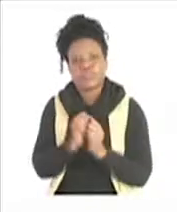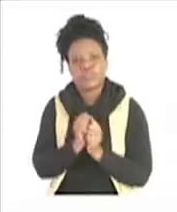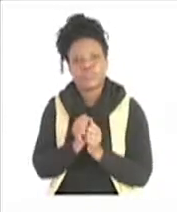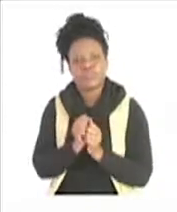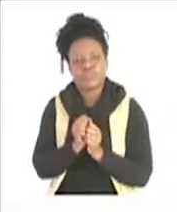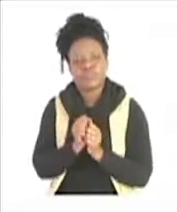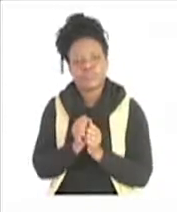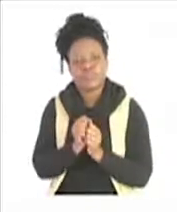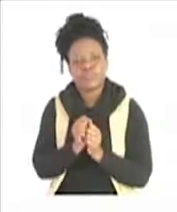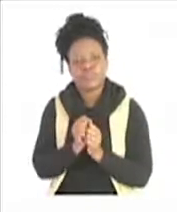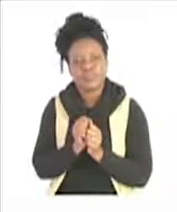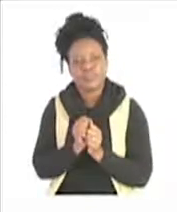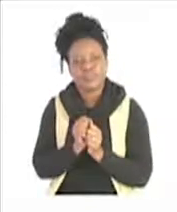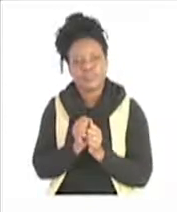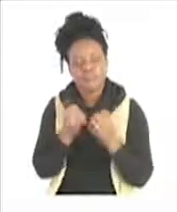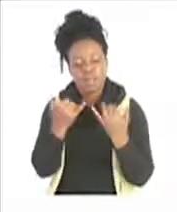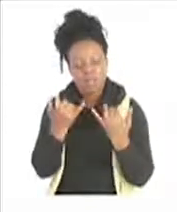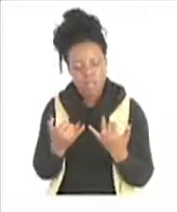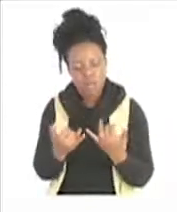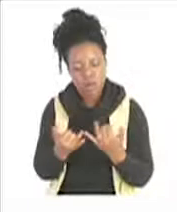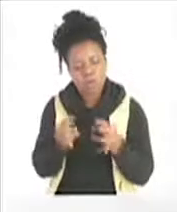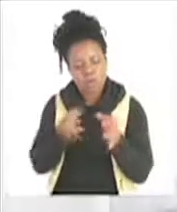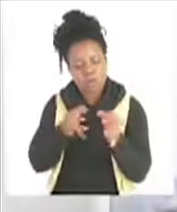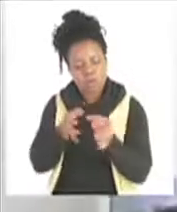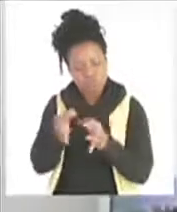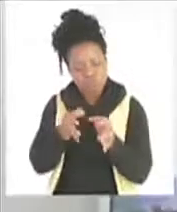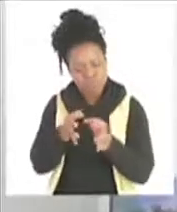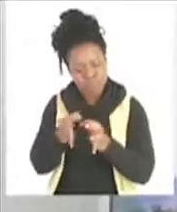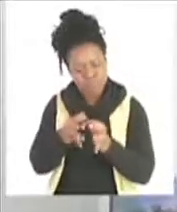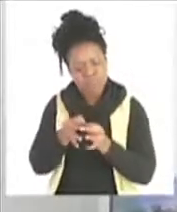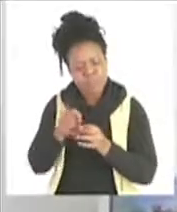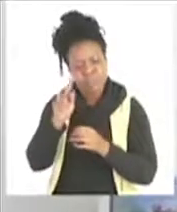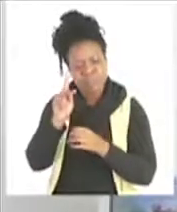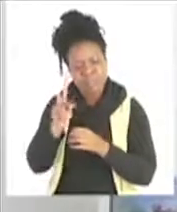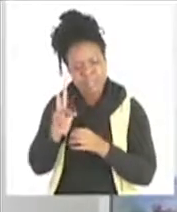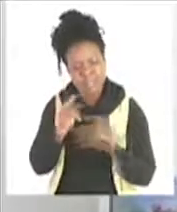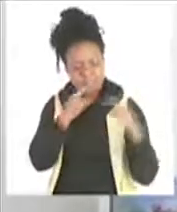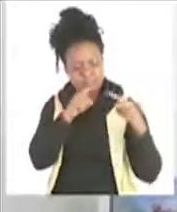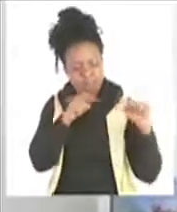the chalkboard. So let's go to the chalkboard.